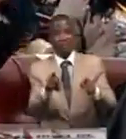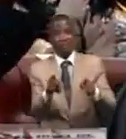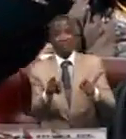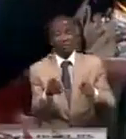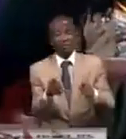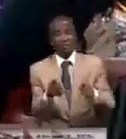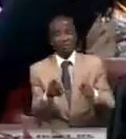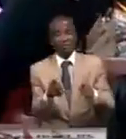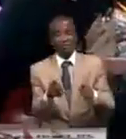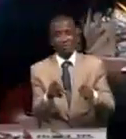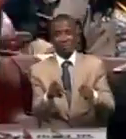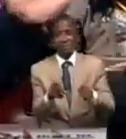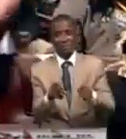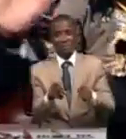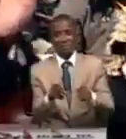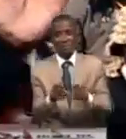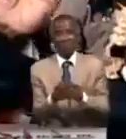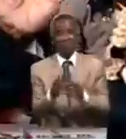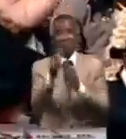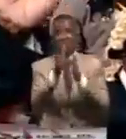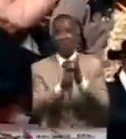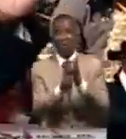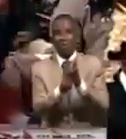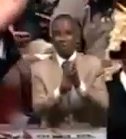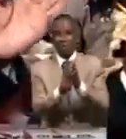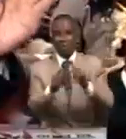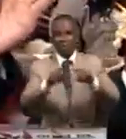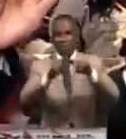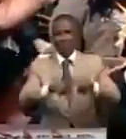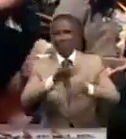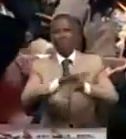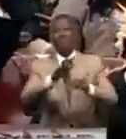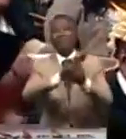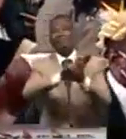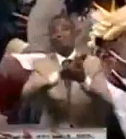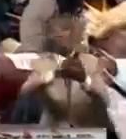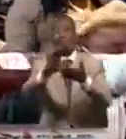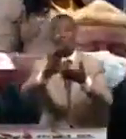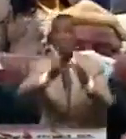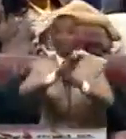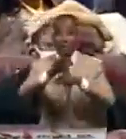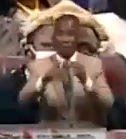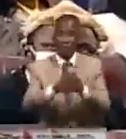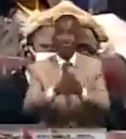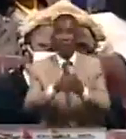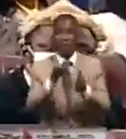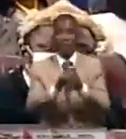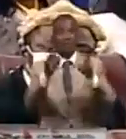that the common law position is very clear. Where there is a jury,